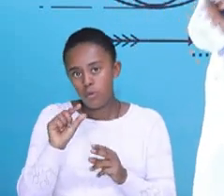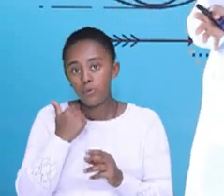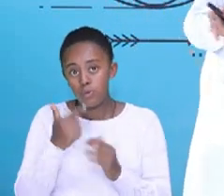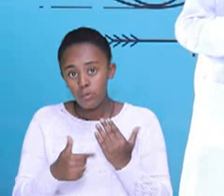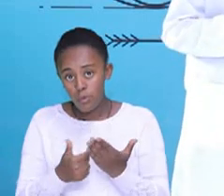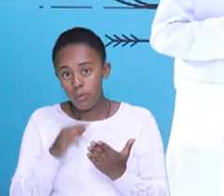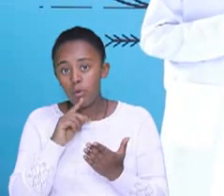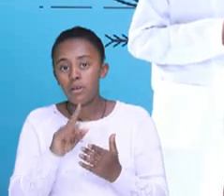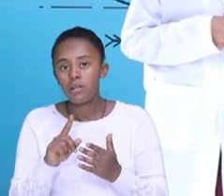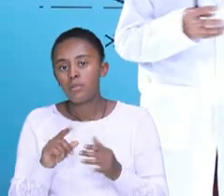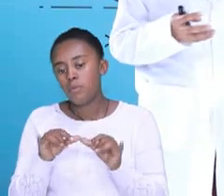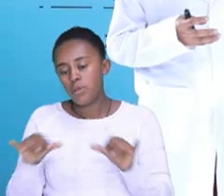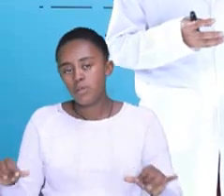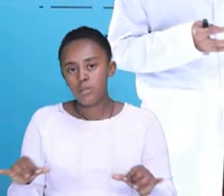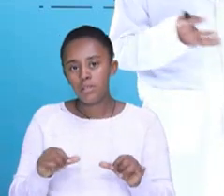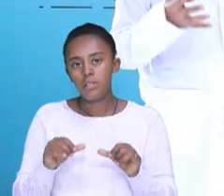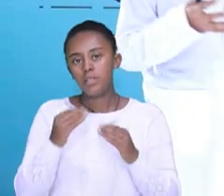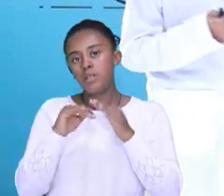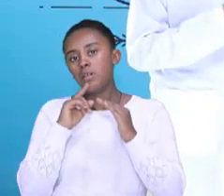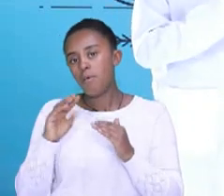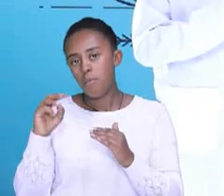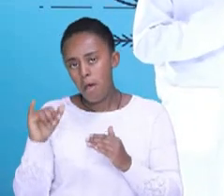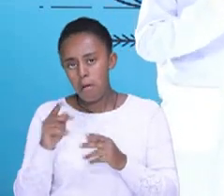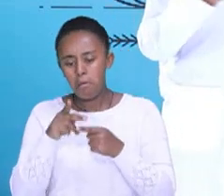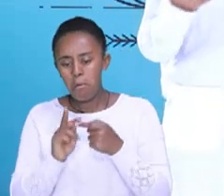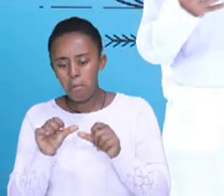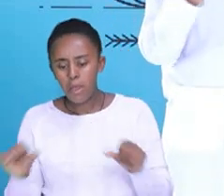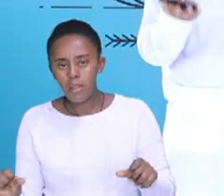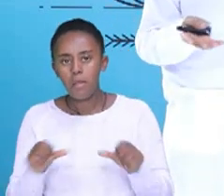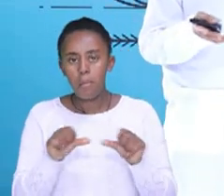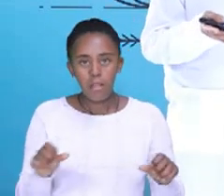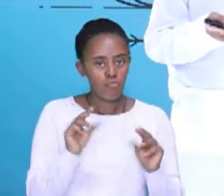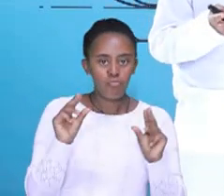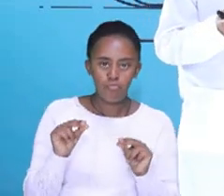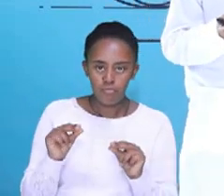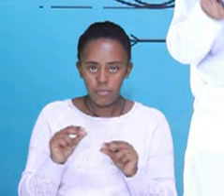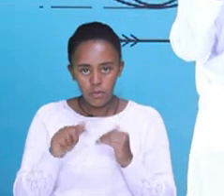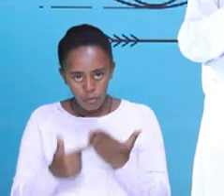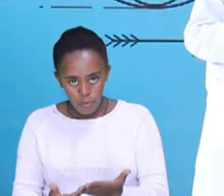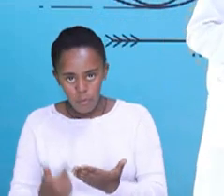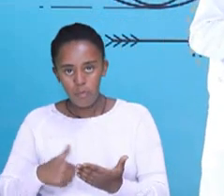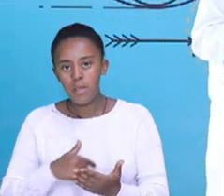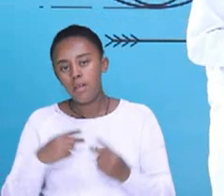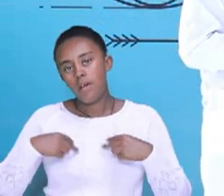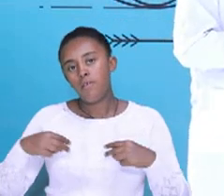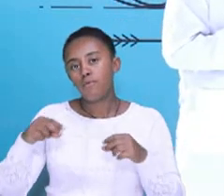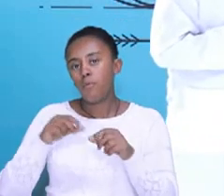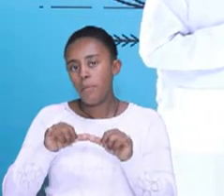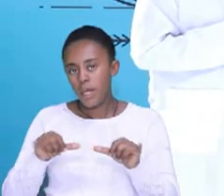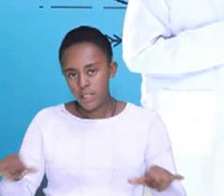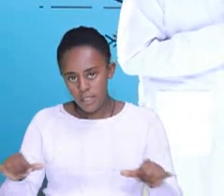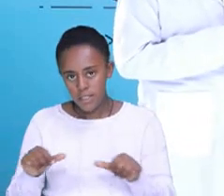are not expected to measure size of cells by kilometers, meters, and so on. So we have to